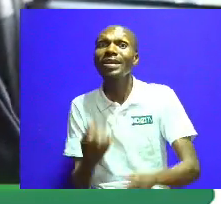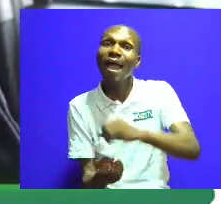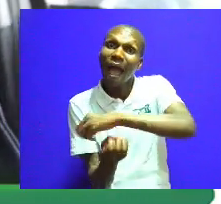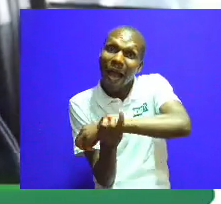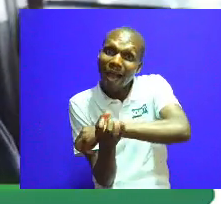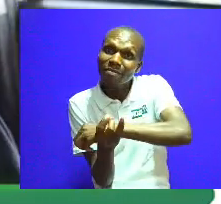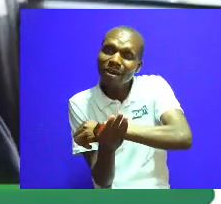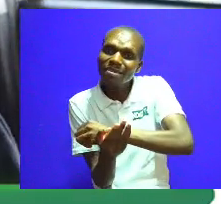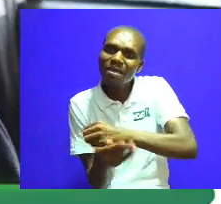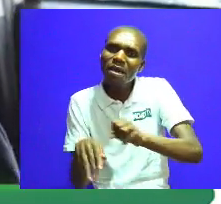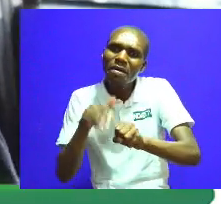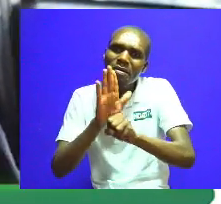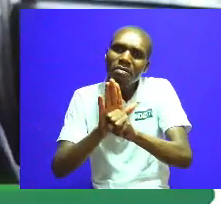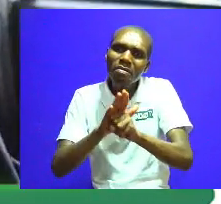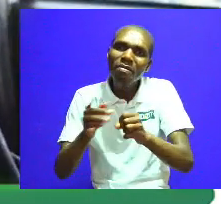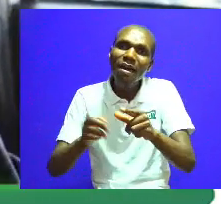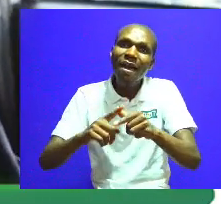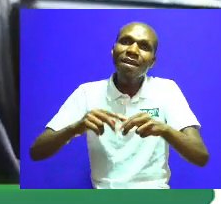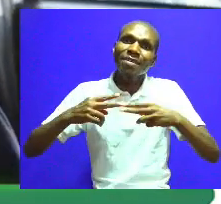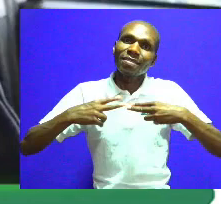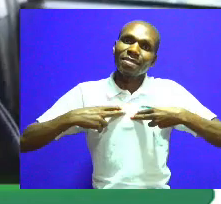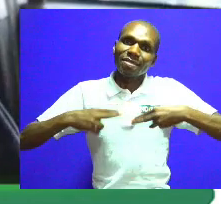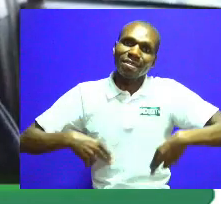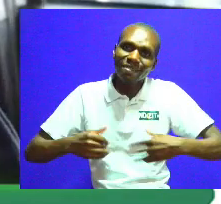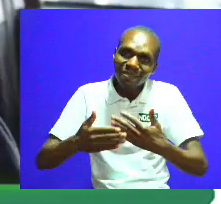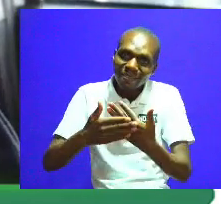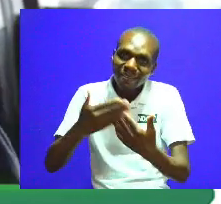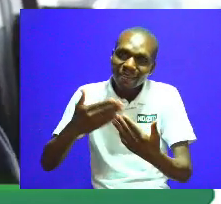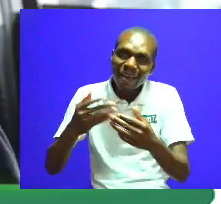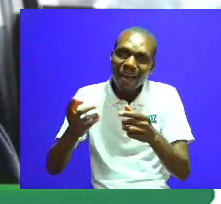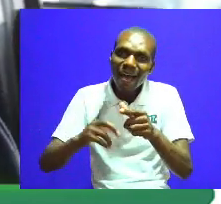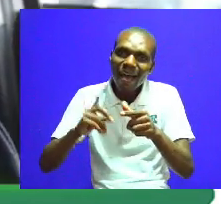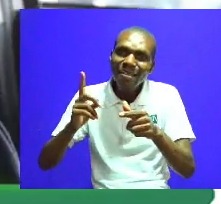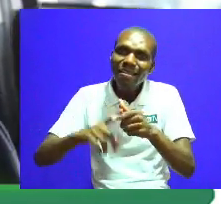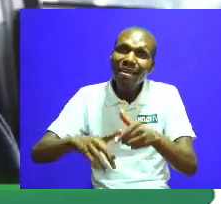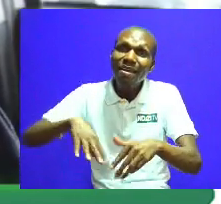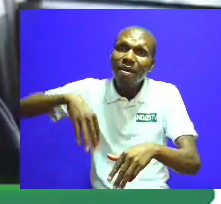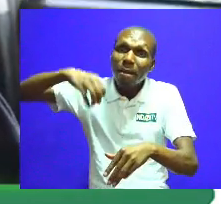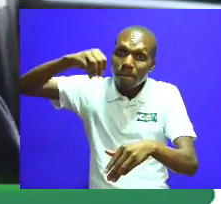and more so especially in the healthcare to try out and get